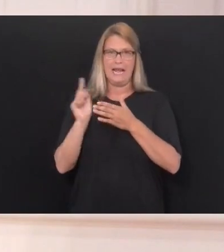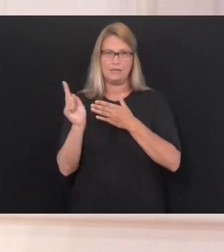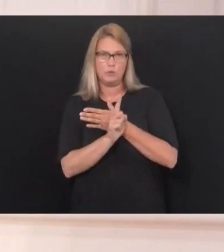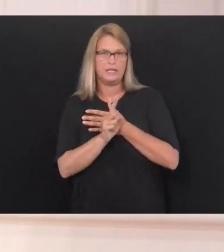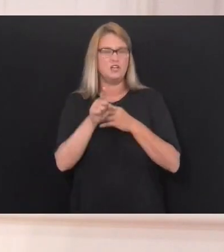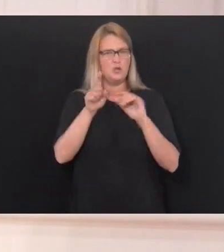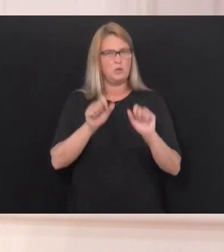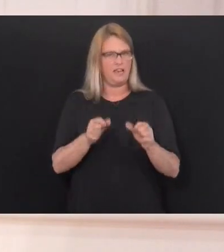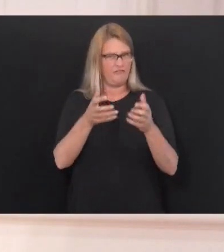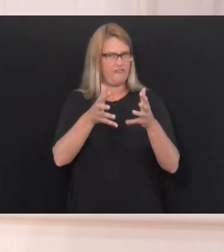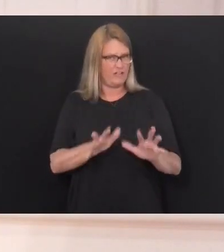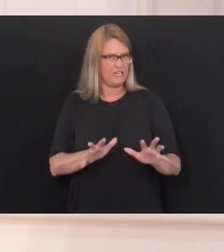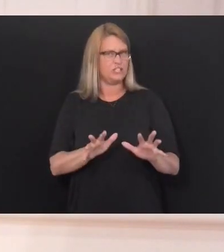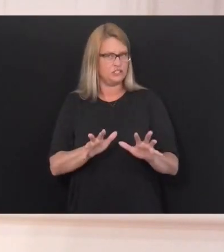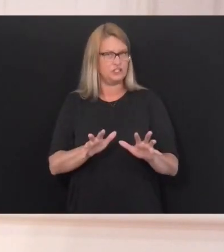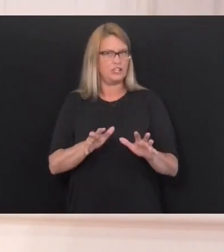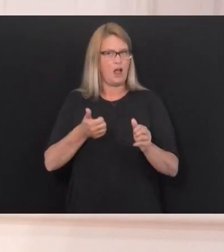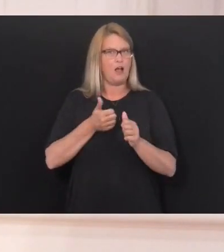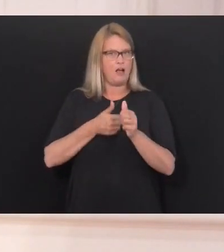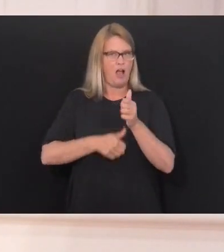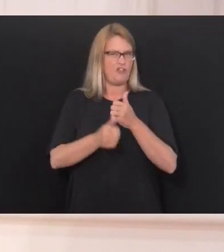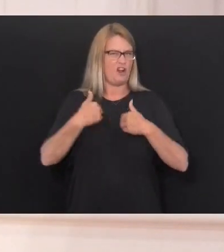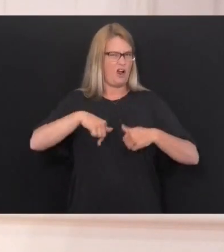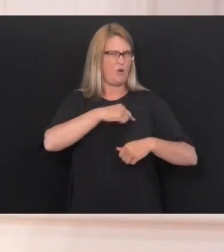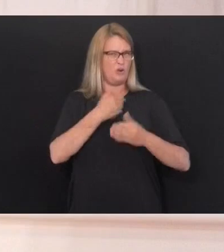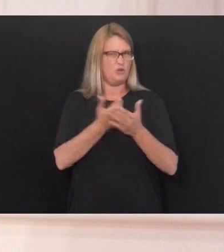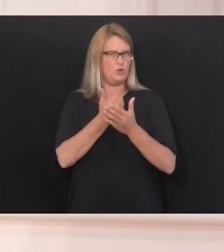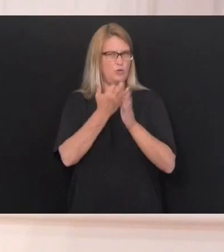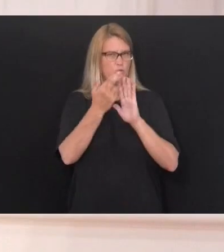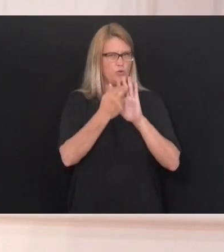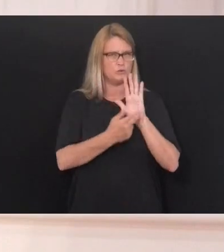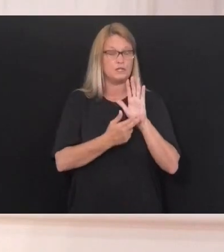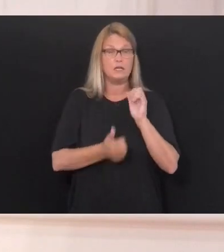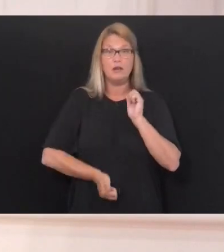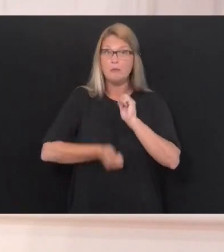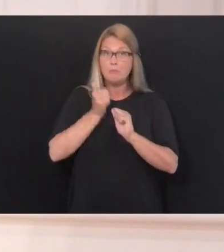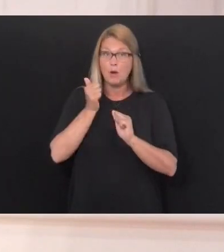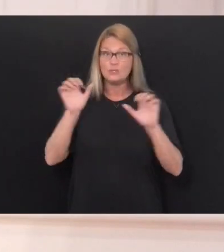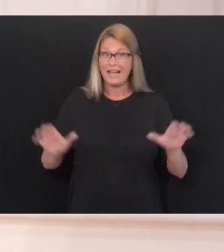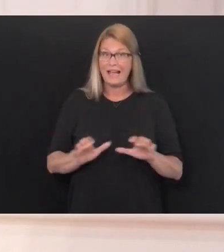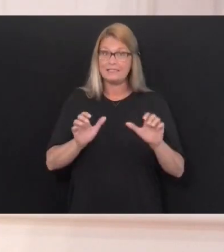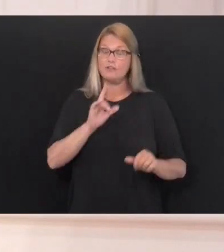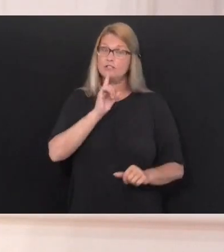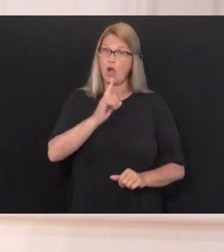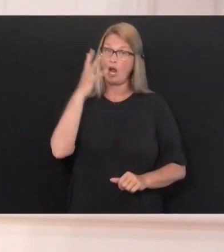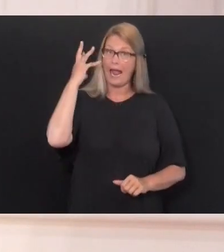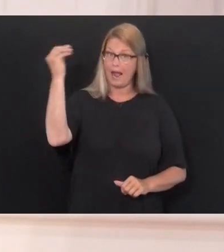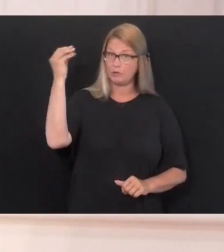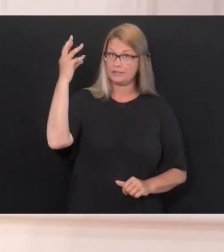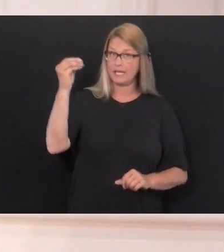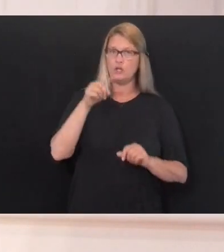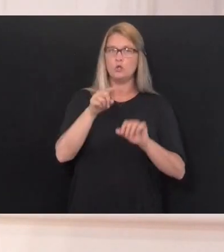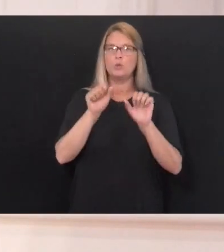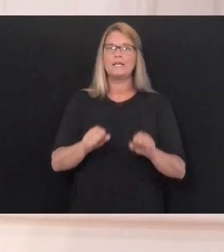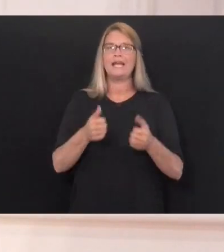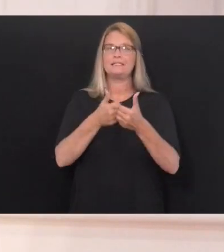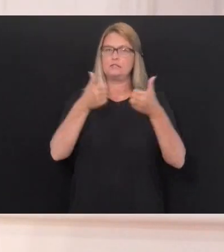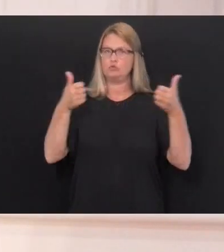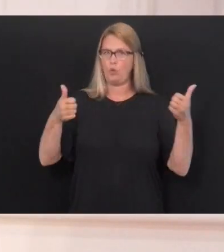of concern all over our state. And today, that's why the other day we moved the date back to September the